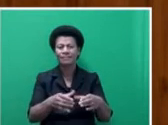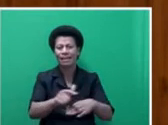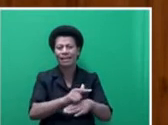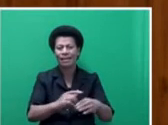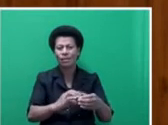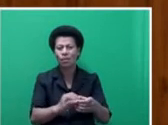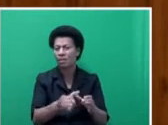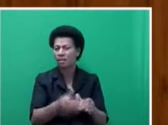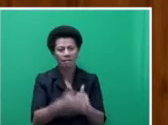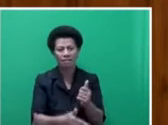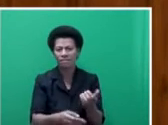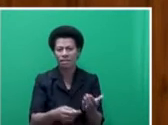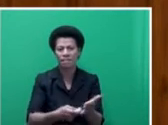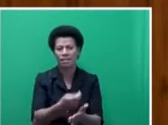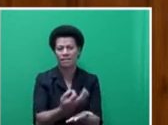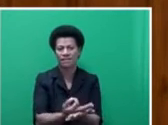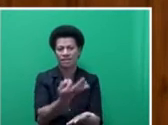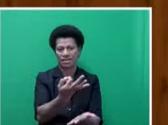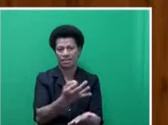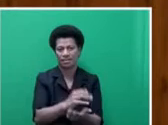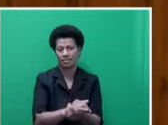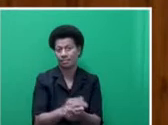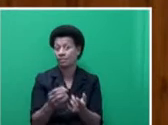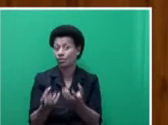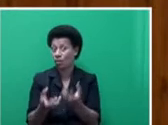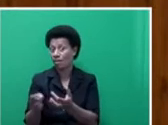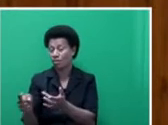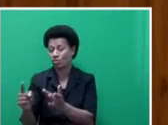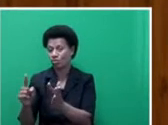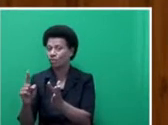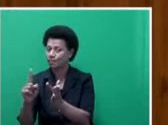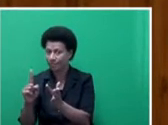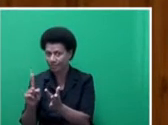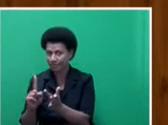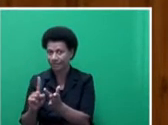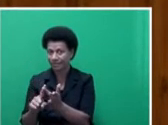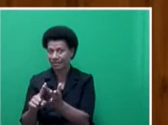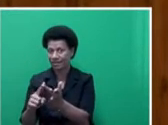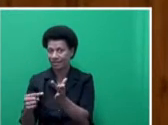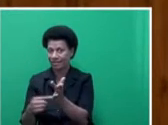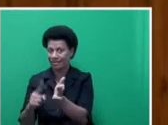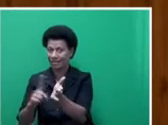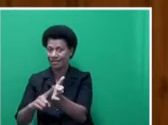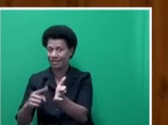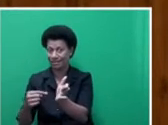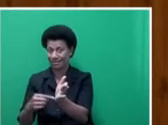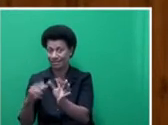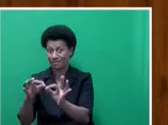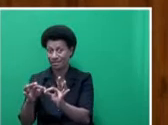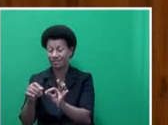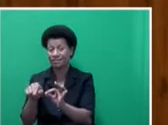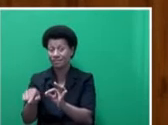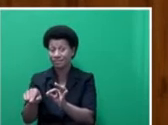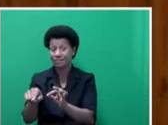the land bank as compared to Itoke Land Trust Board. The Itoke Land Trust Board takes its cut after collects